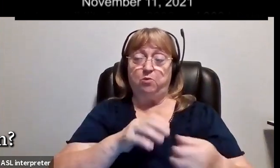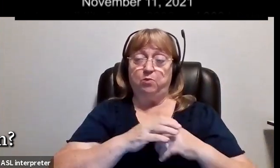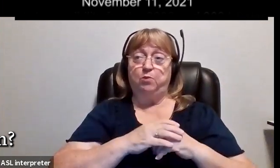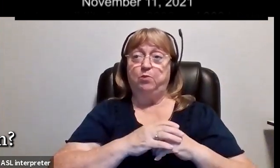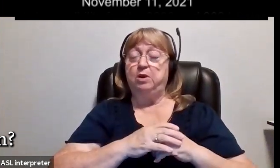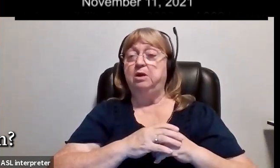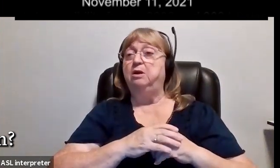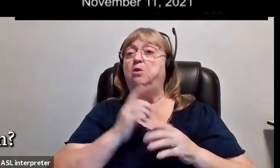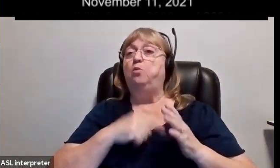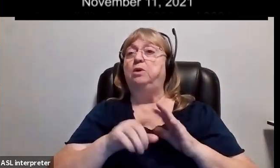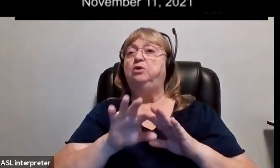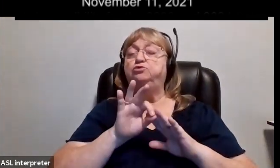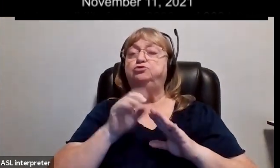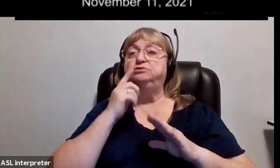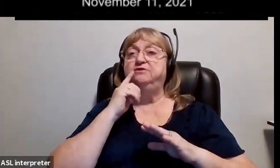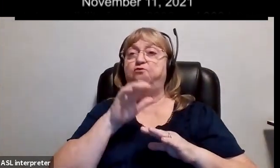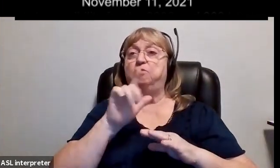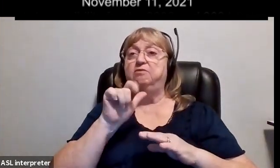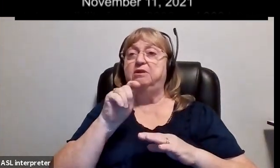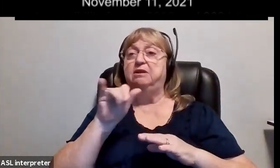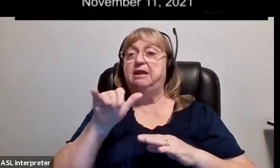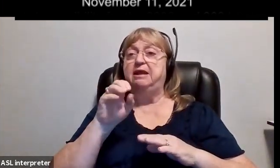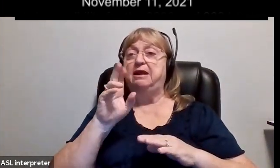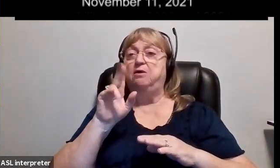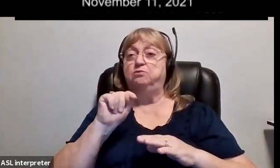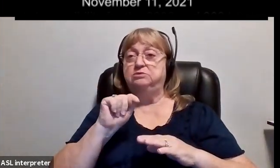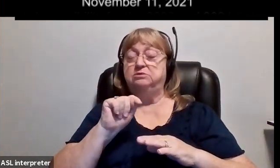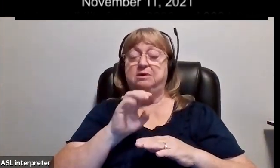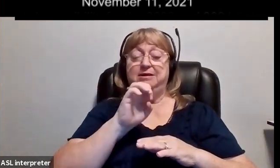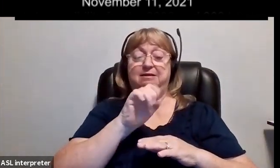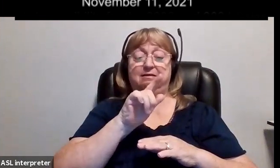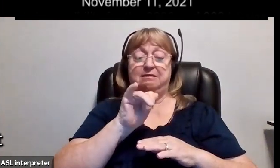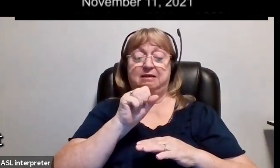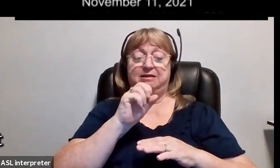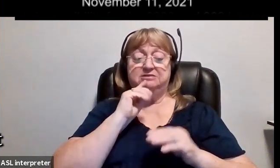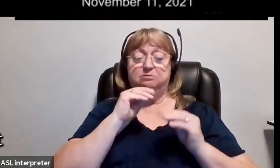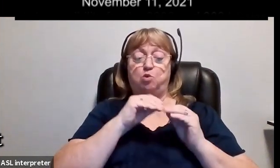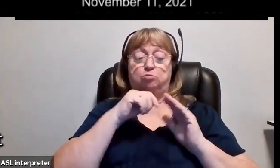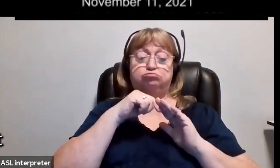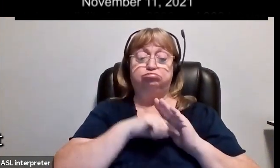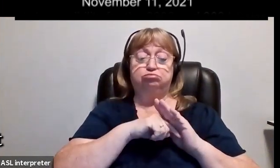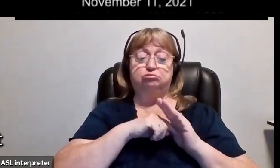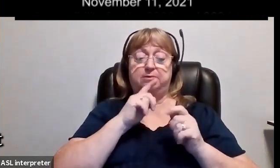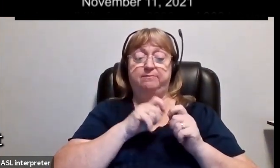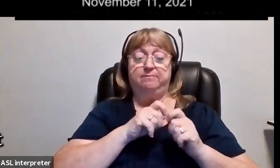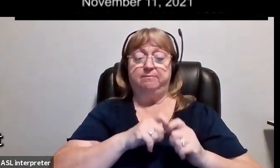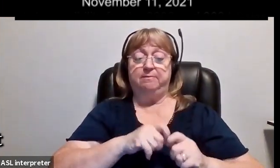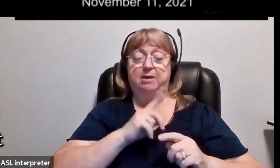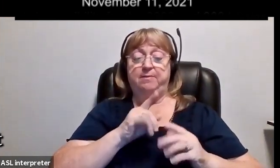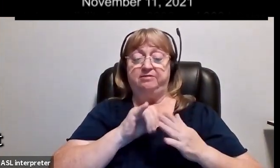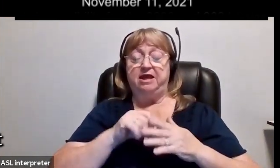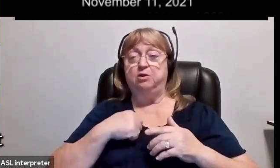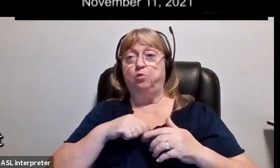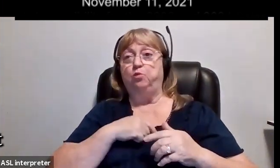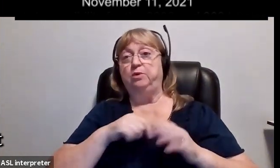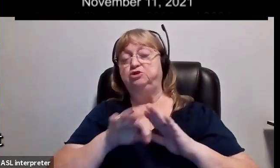slides, what are you choosing for them? And Elias goes into a little bit more detail on this. We chose for the AAS meetings to ask